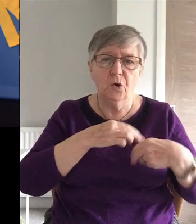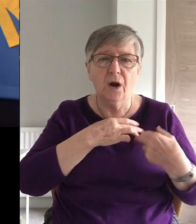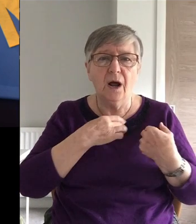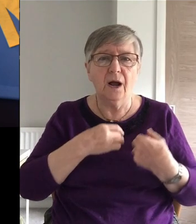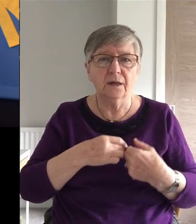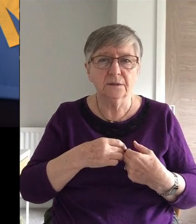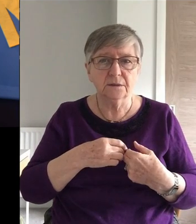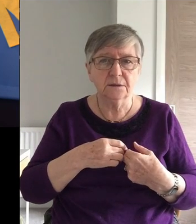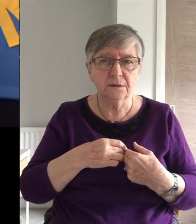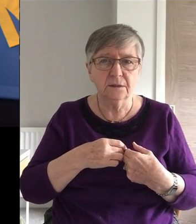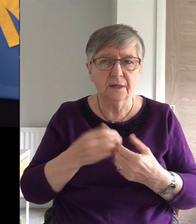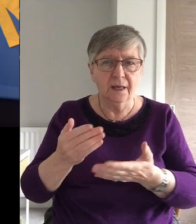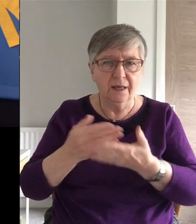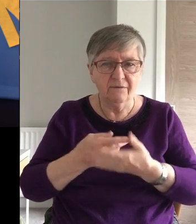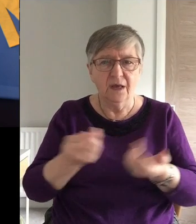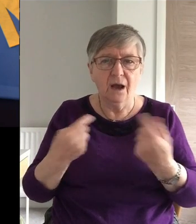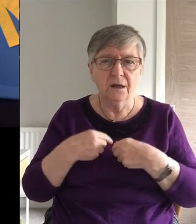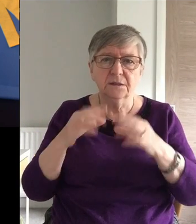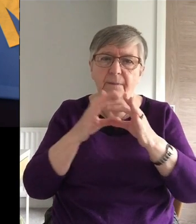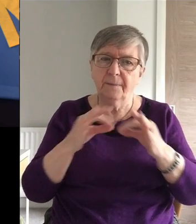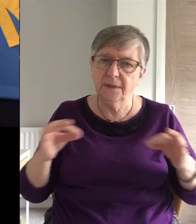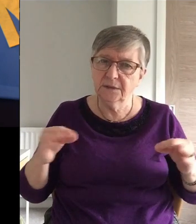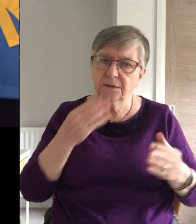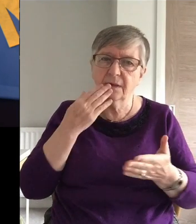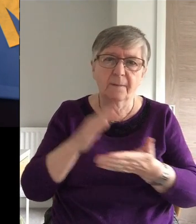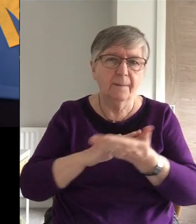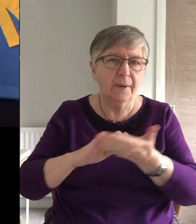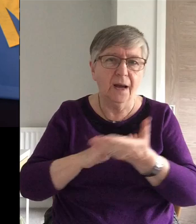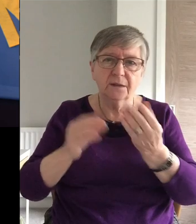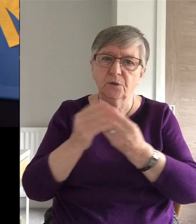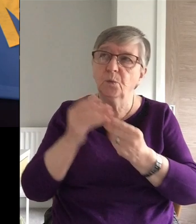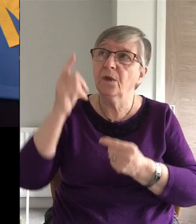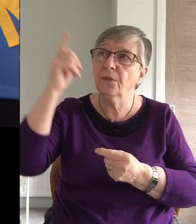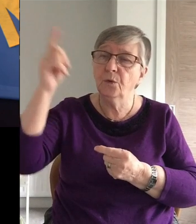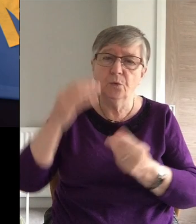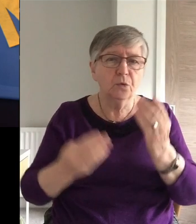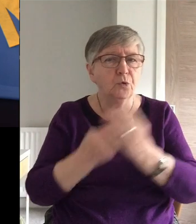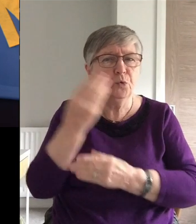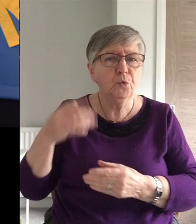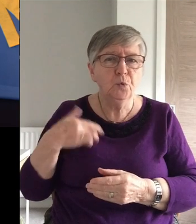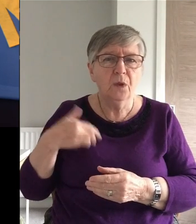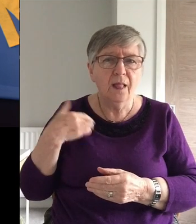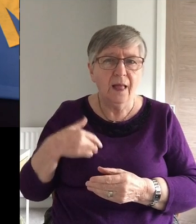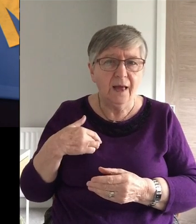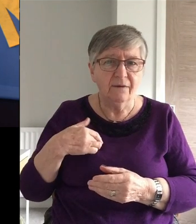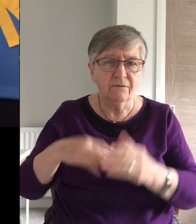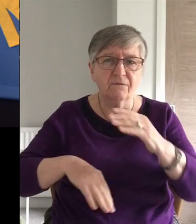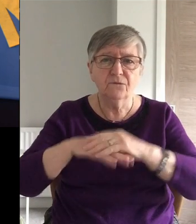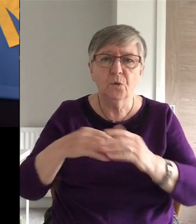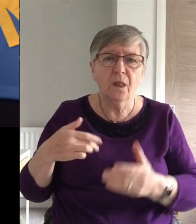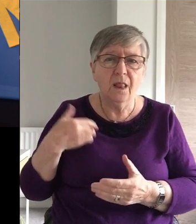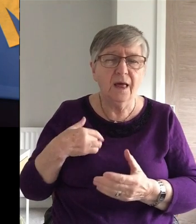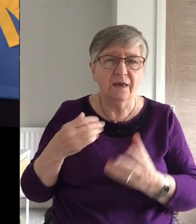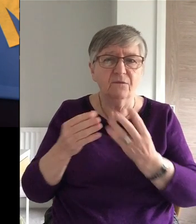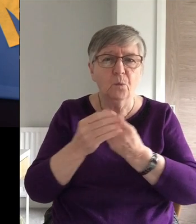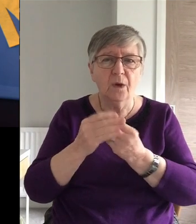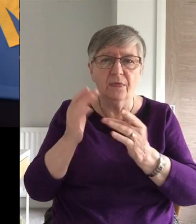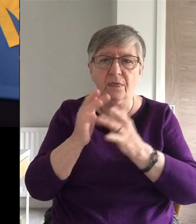assuring us of peace and pardon with you, assuring us of the new life and the fullness of life that there is in Christ,